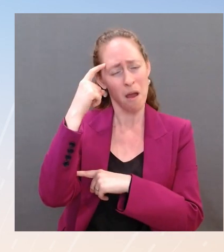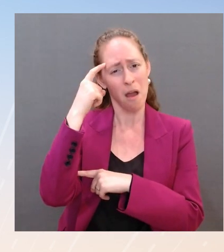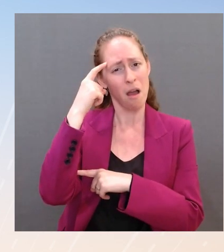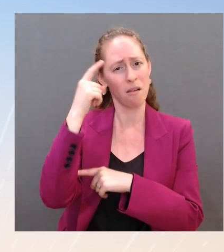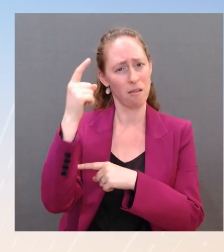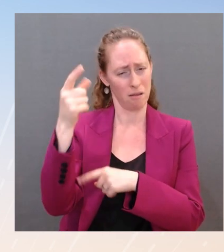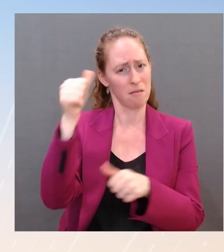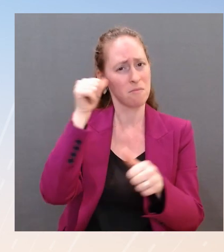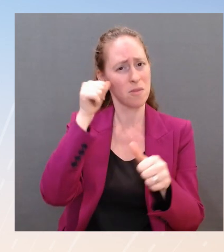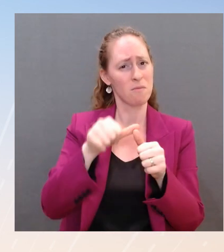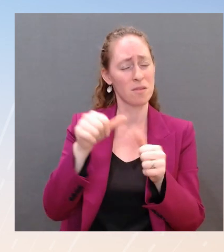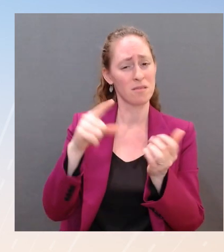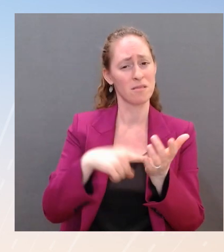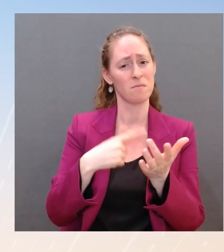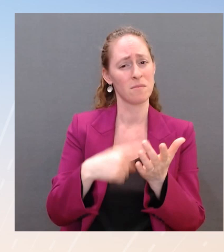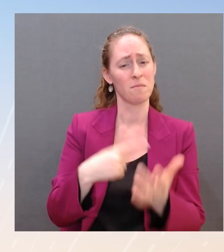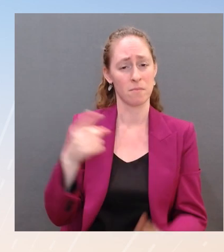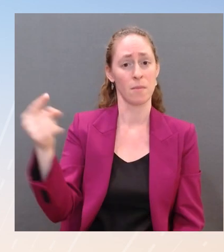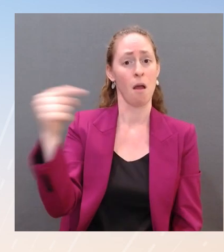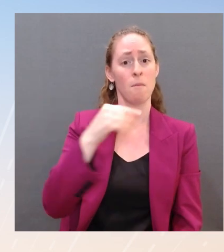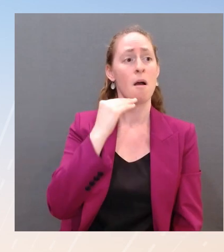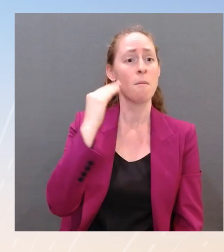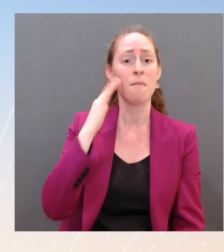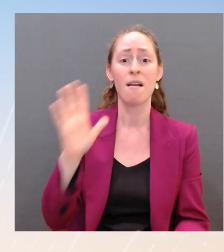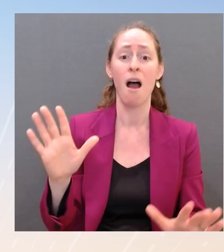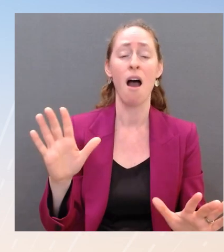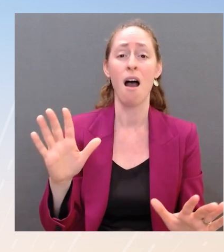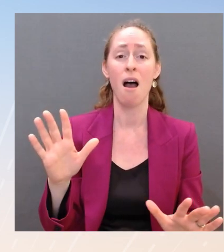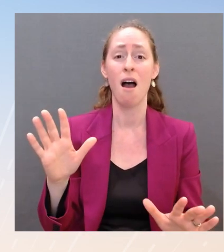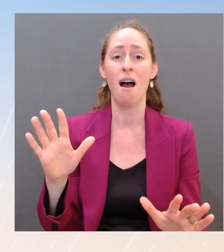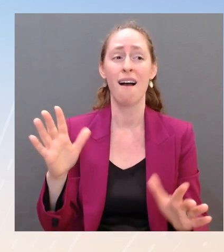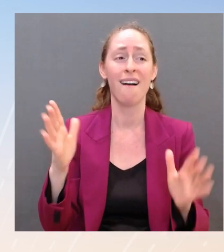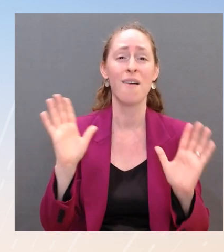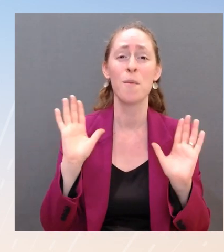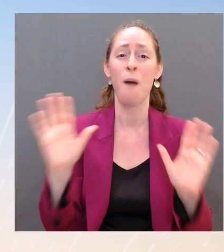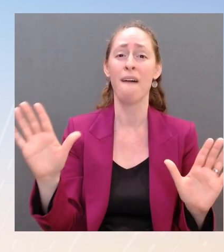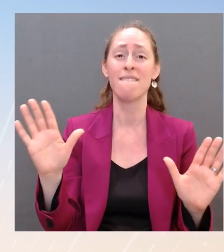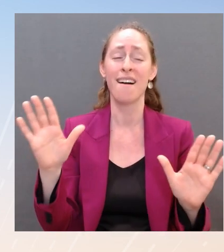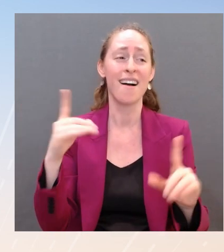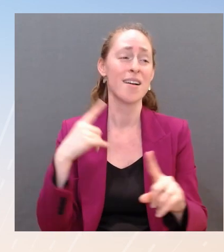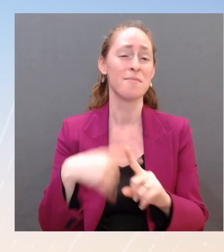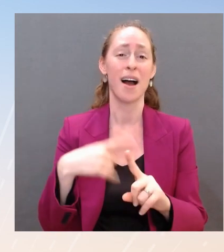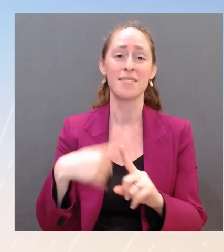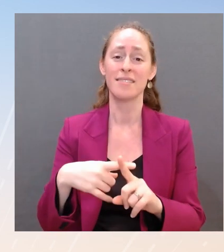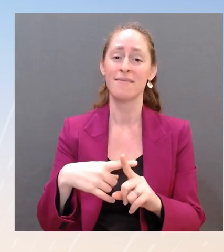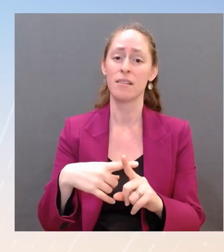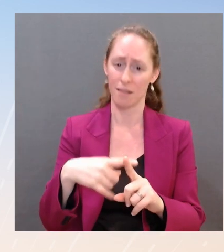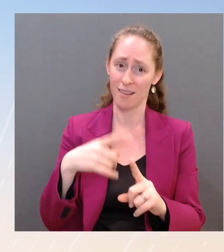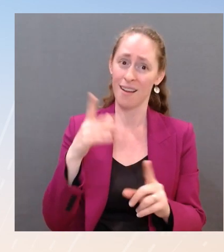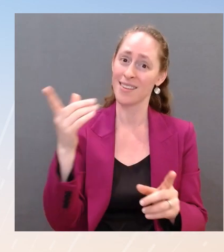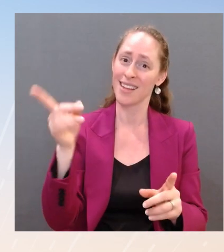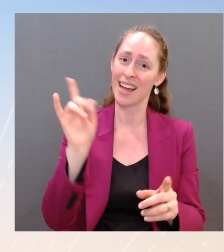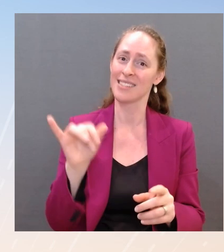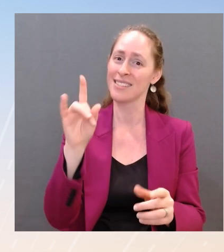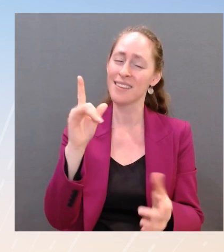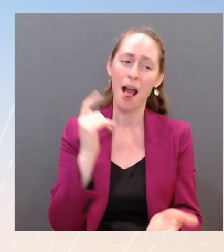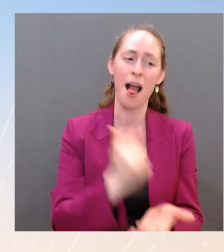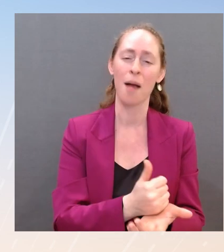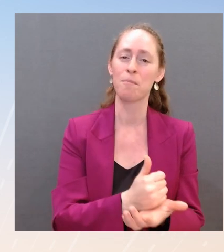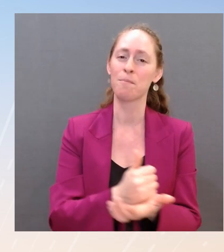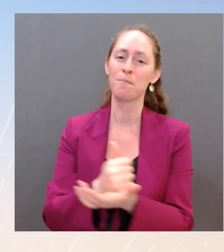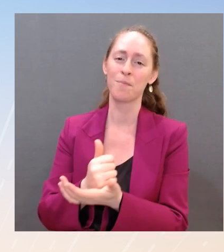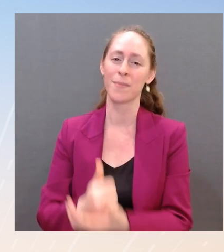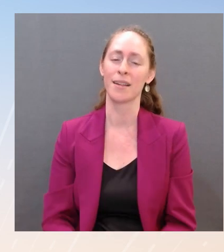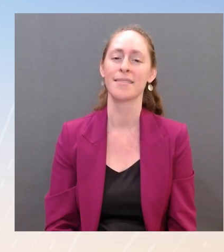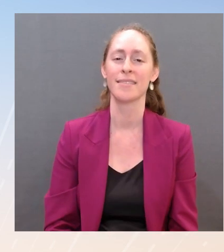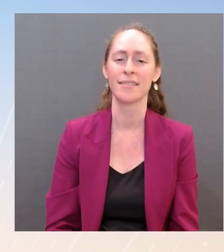when she's able to help. And I know that there are a lot of people here today who offer that